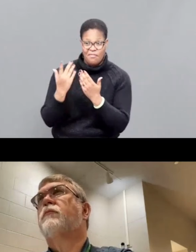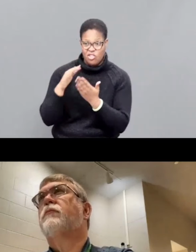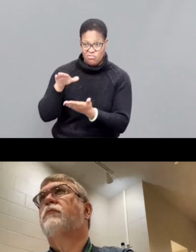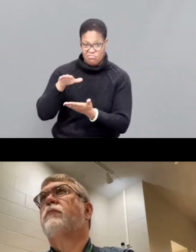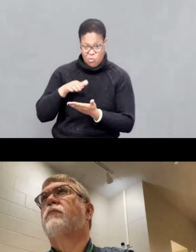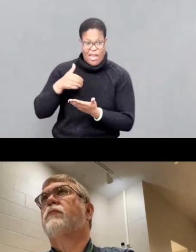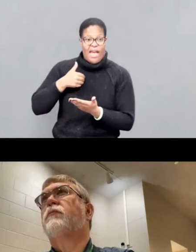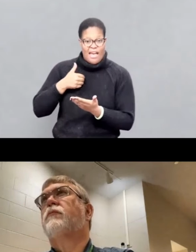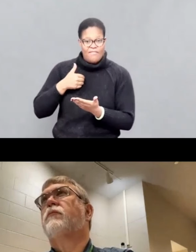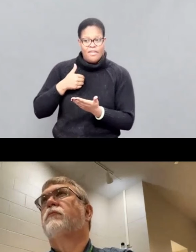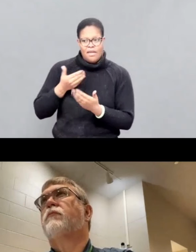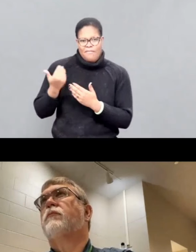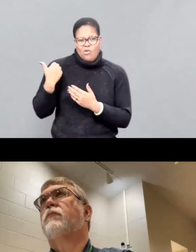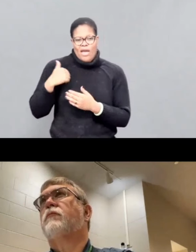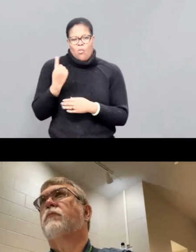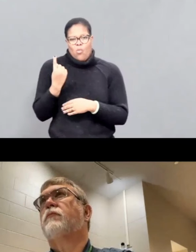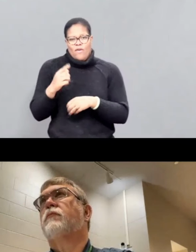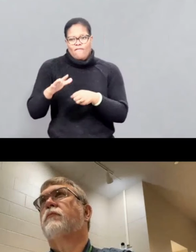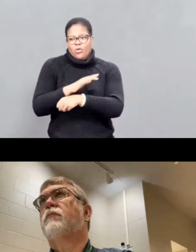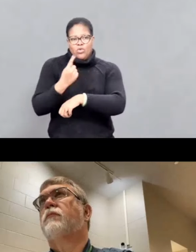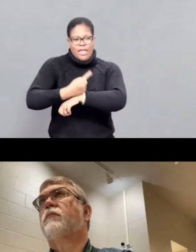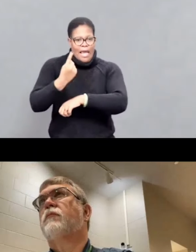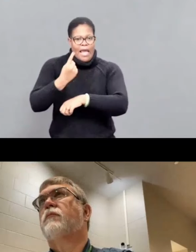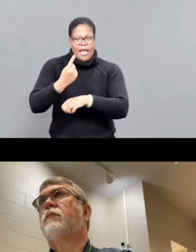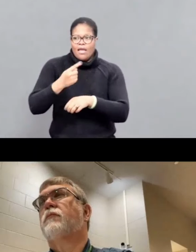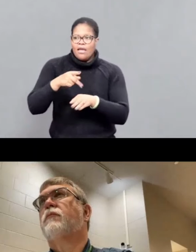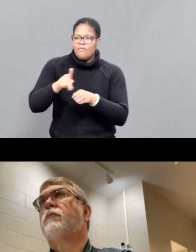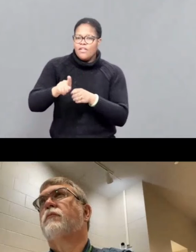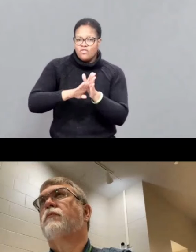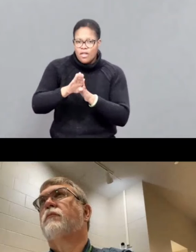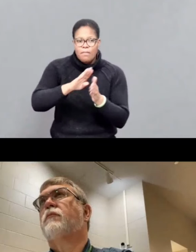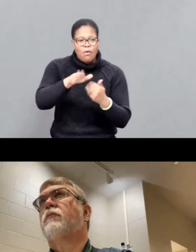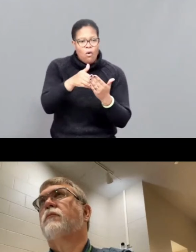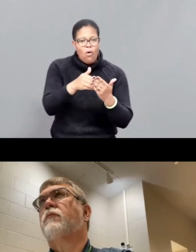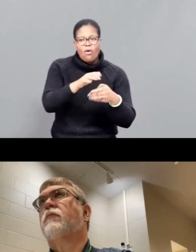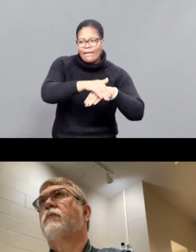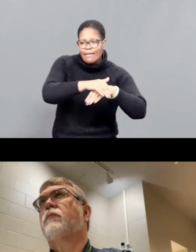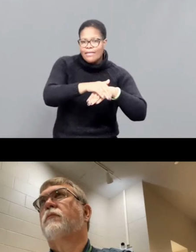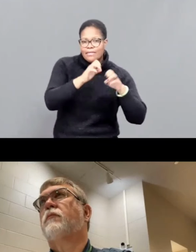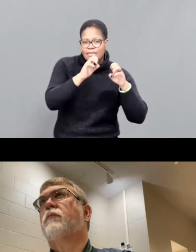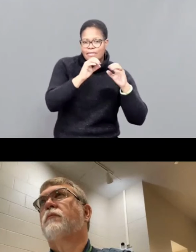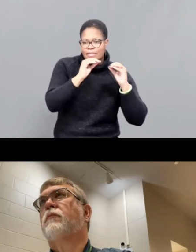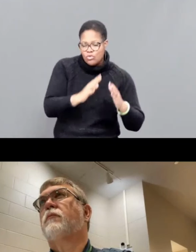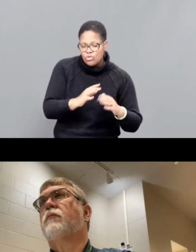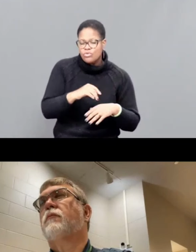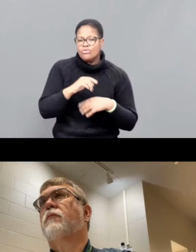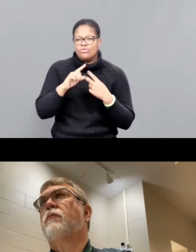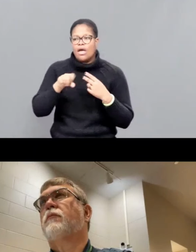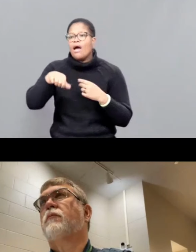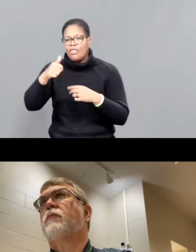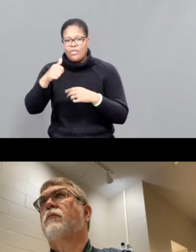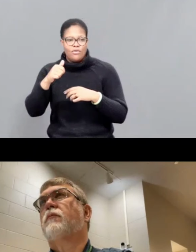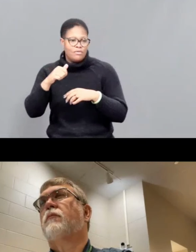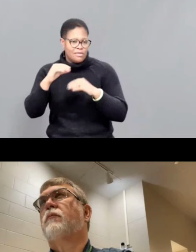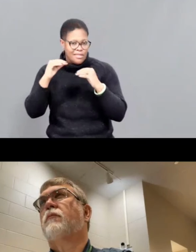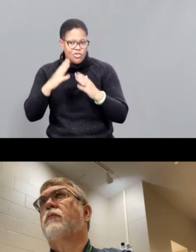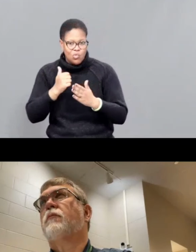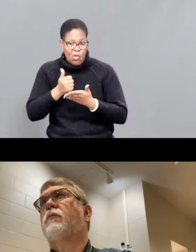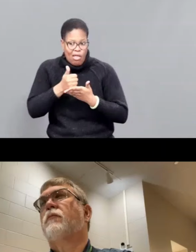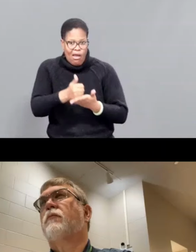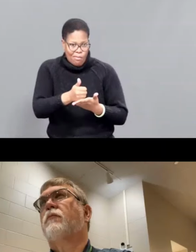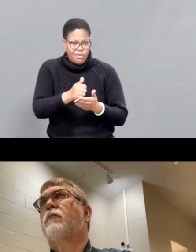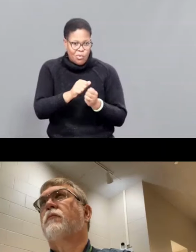day of professional development for all of our English teachers, plus a couple other teachers that will help out in that